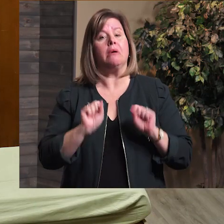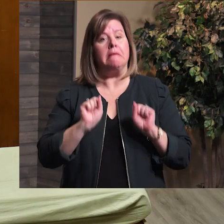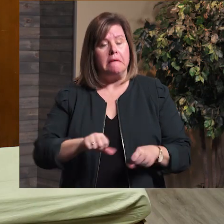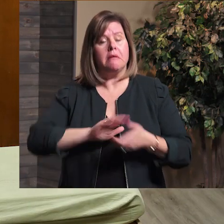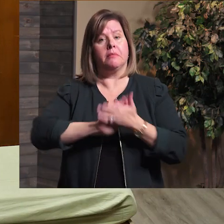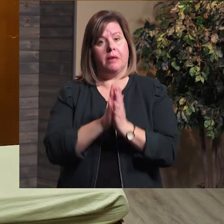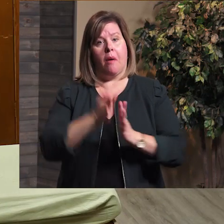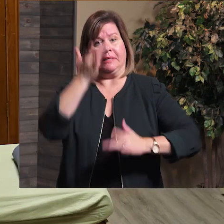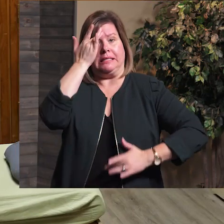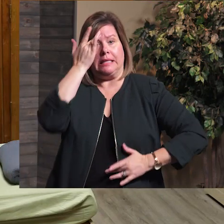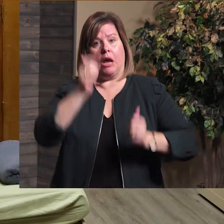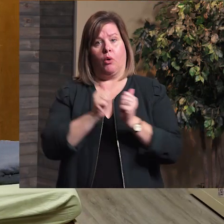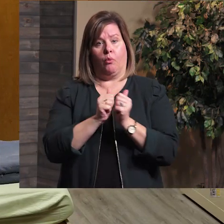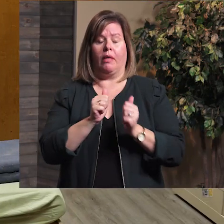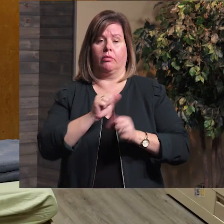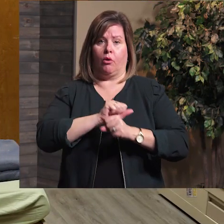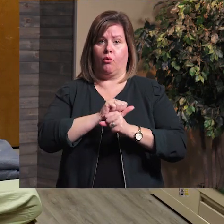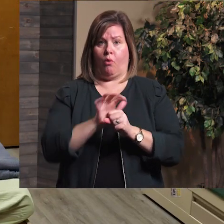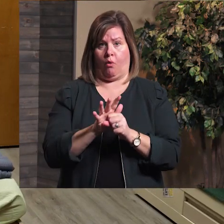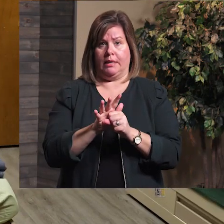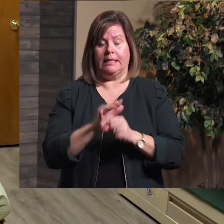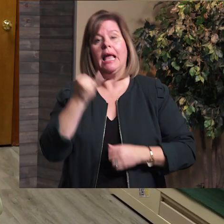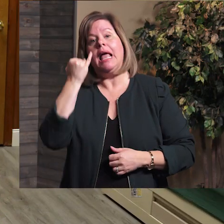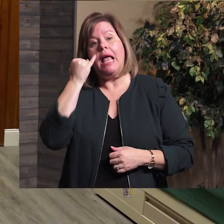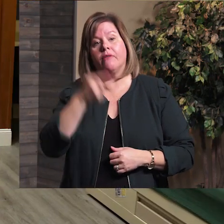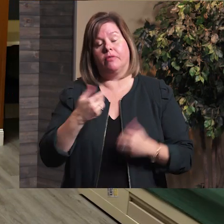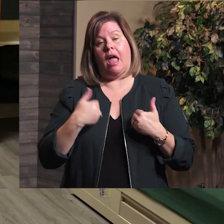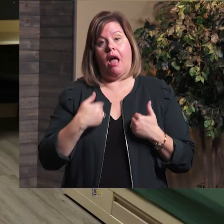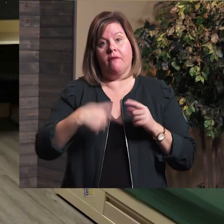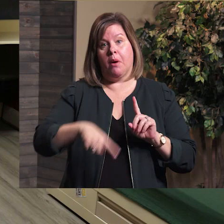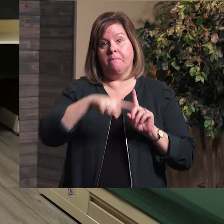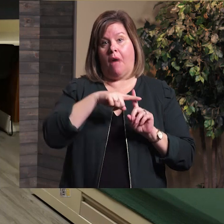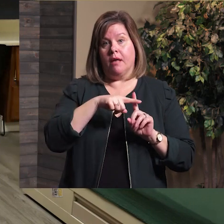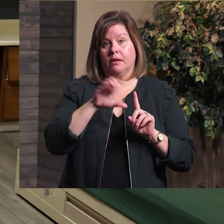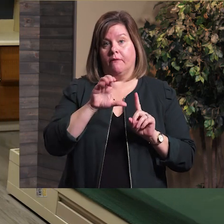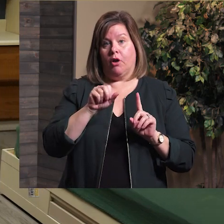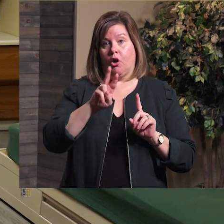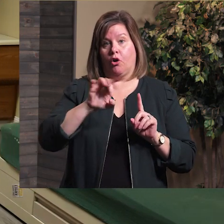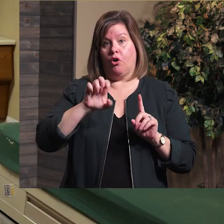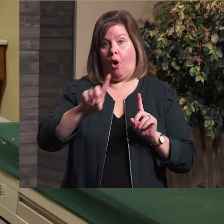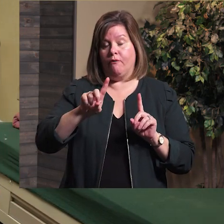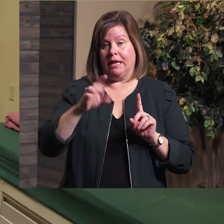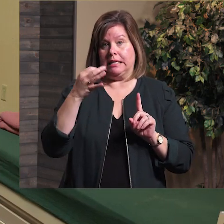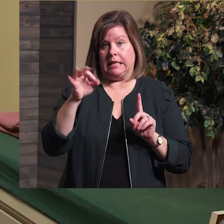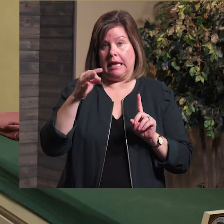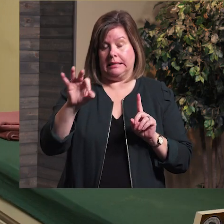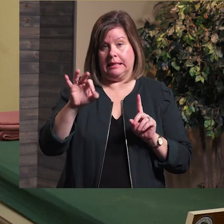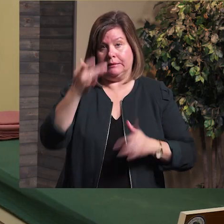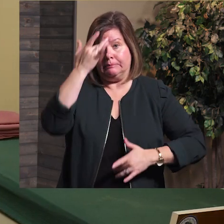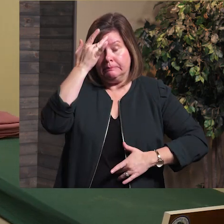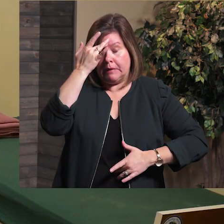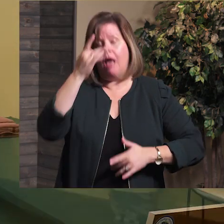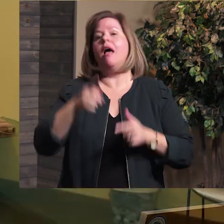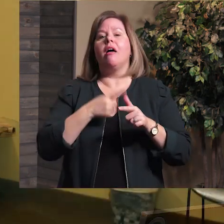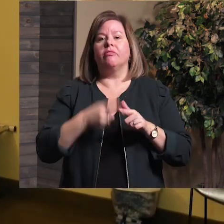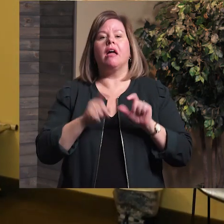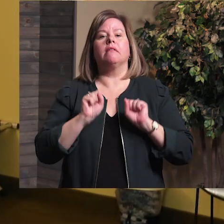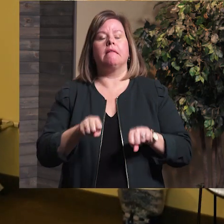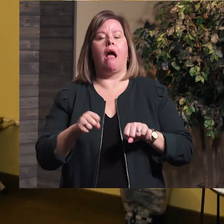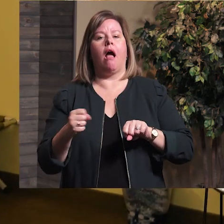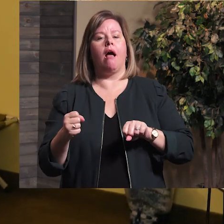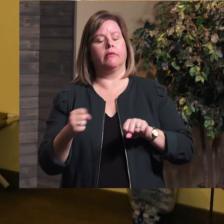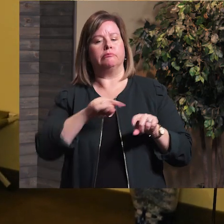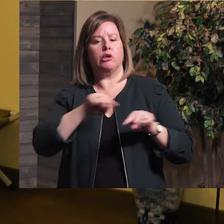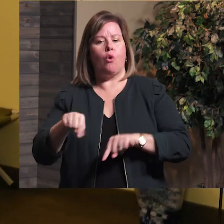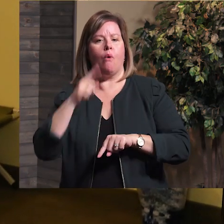have a place for those people who are diagnosed with a positive COVID-19 to come to receive care and to be isolated